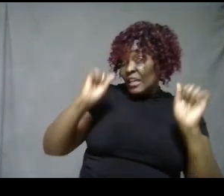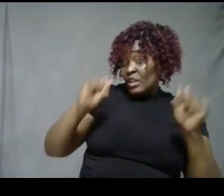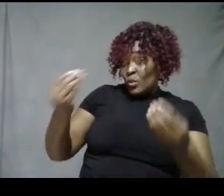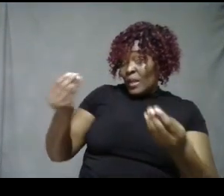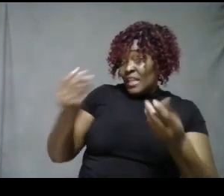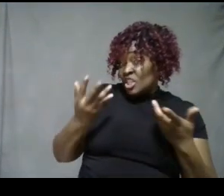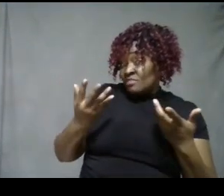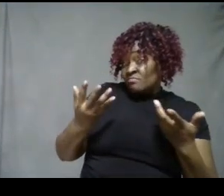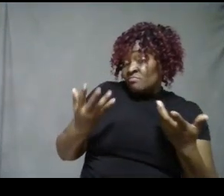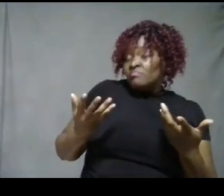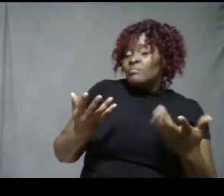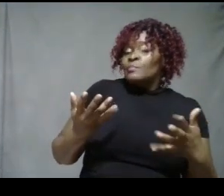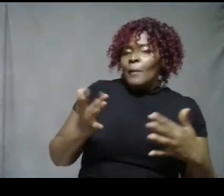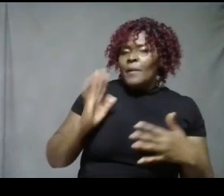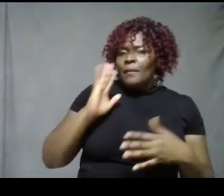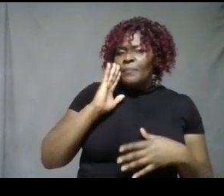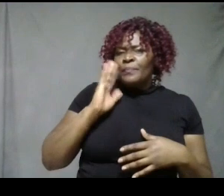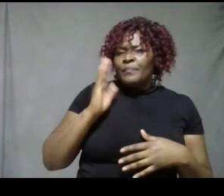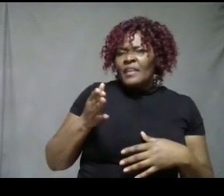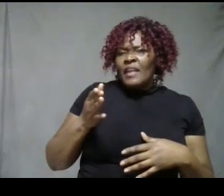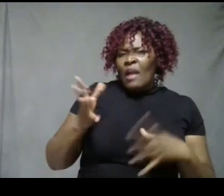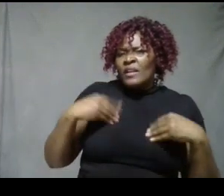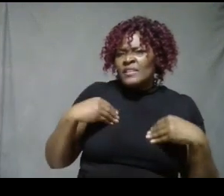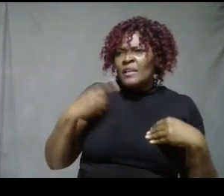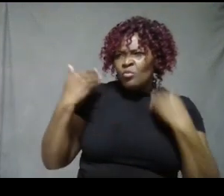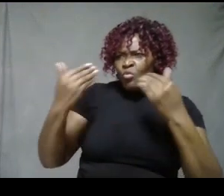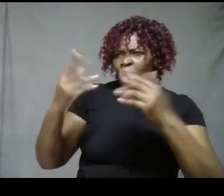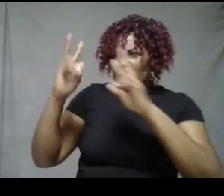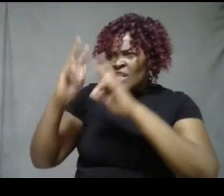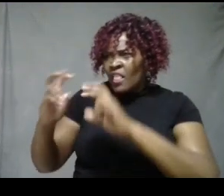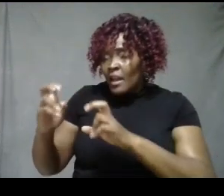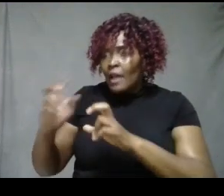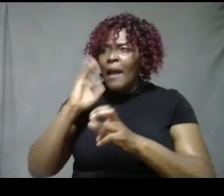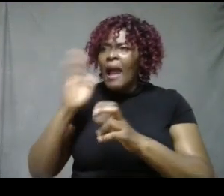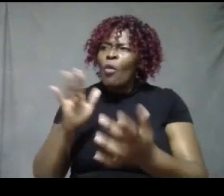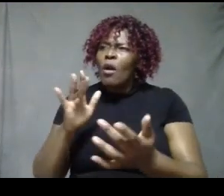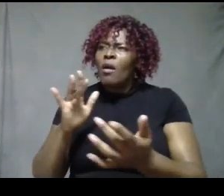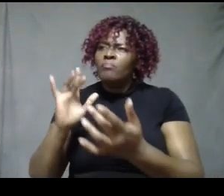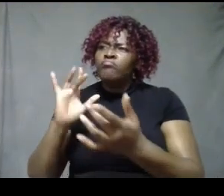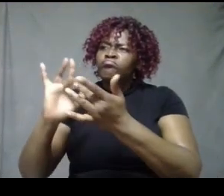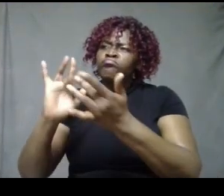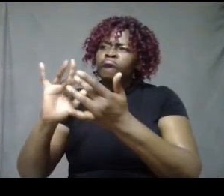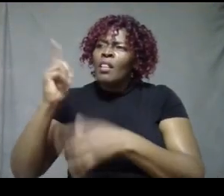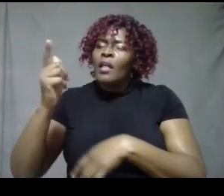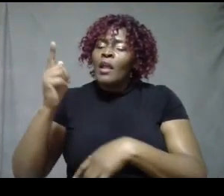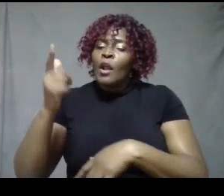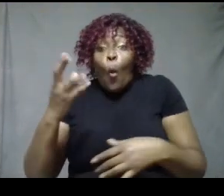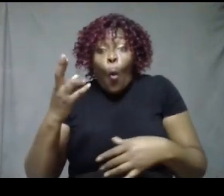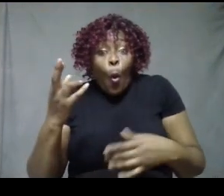accept, just go back, take a look, and I'll get with you, or you can share it with us